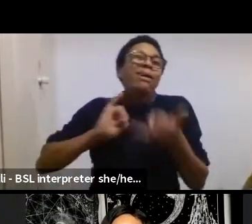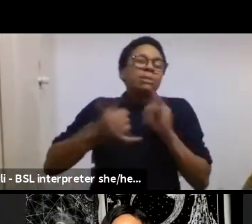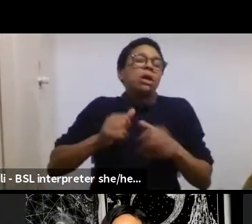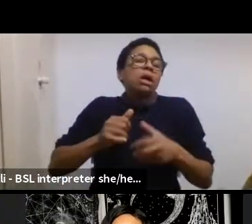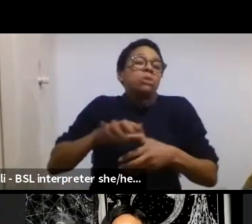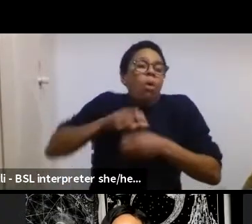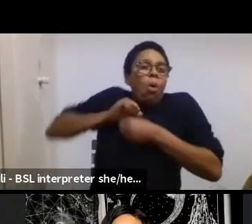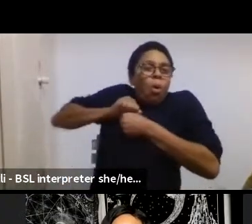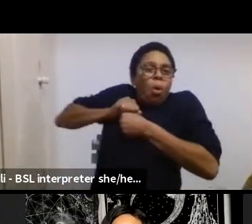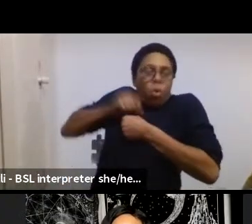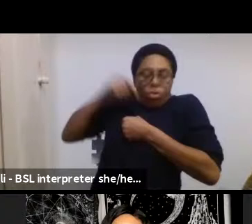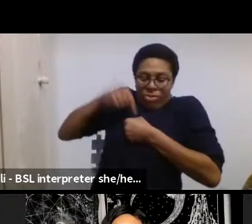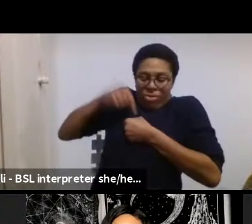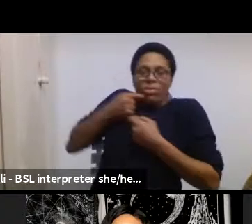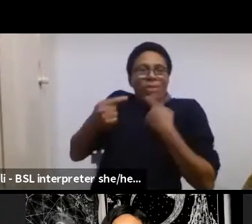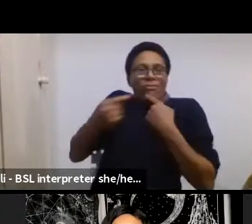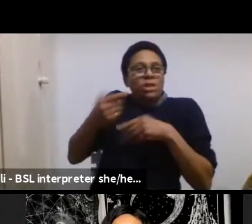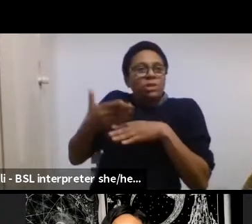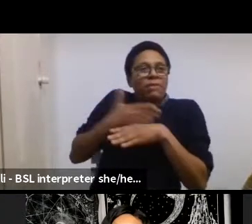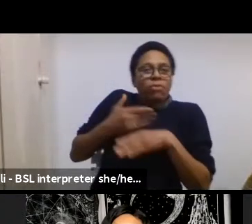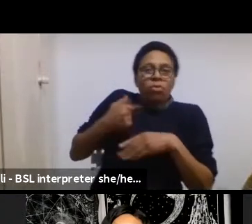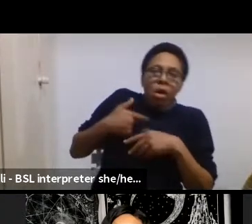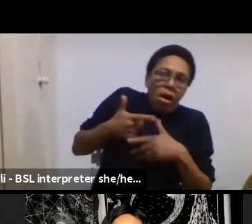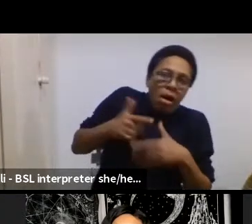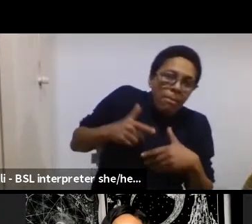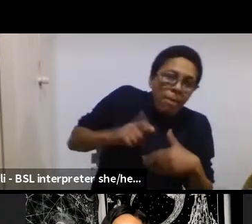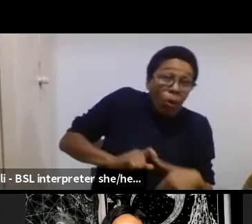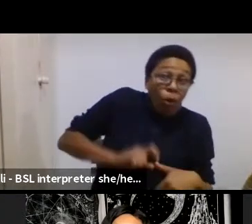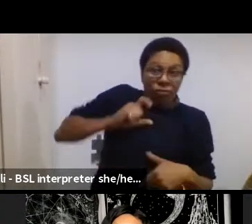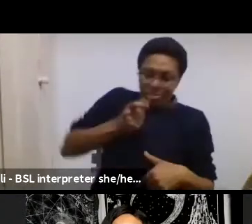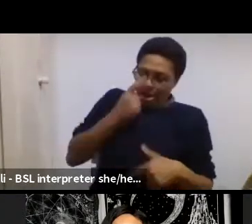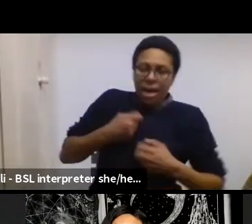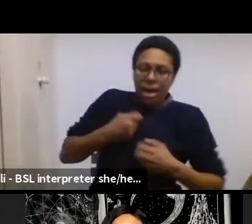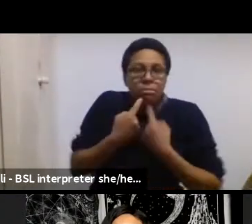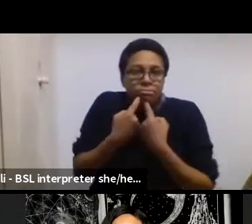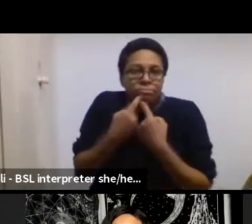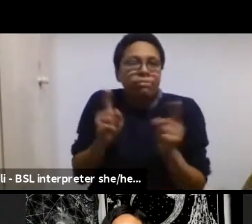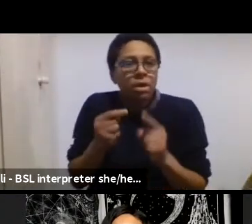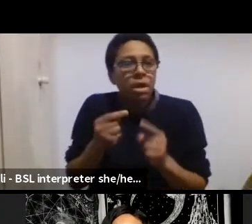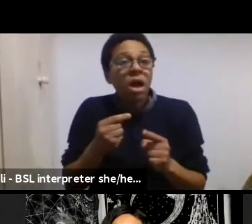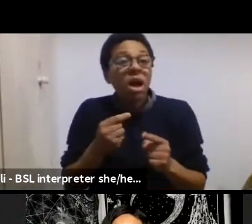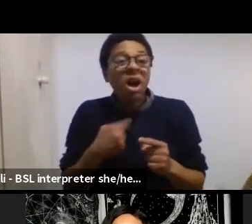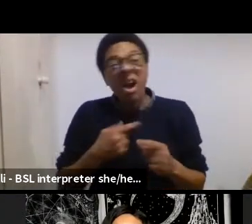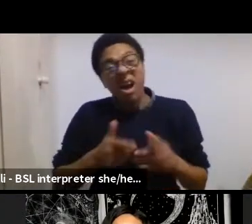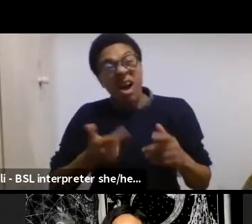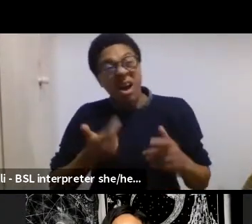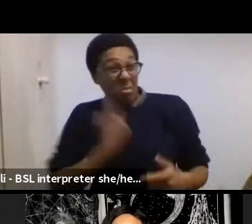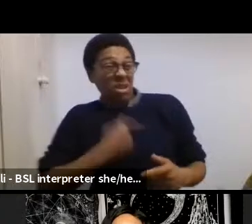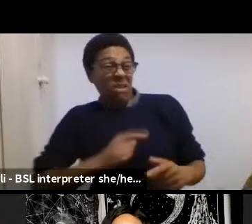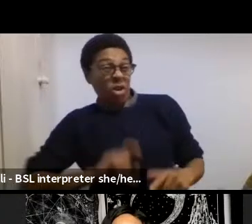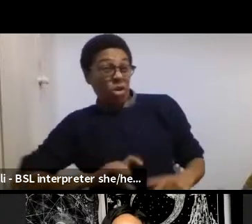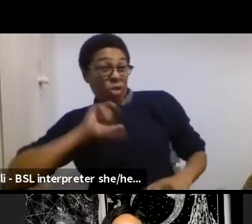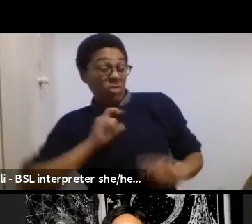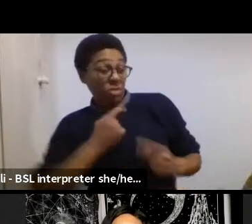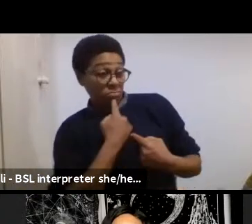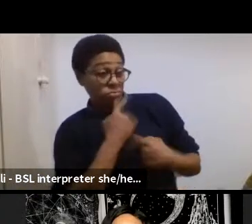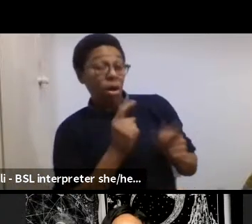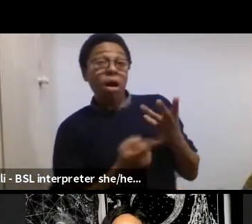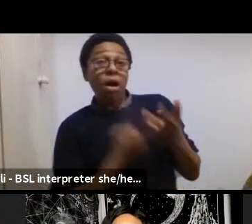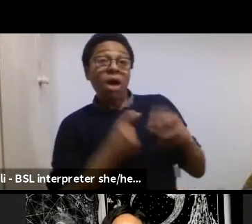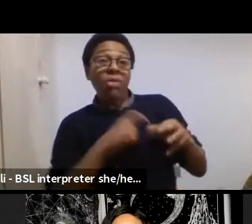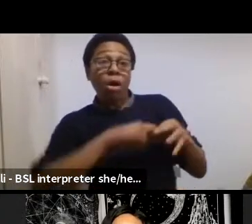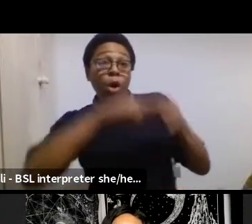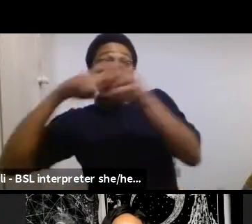that information. Like, I feel much more comfortable telling other queer people that I'm asexual because I feel like they already know